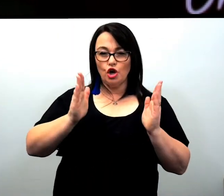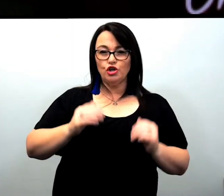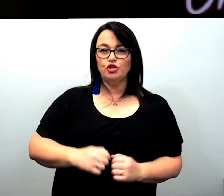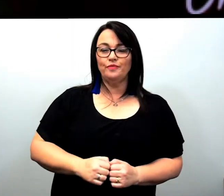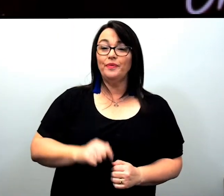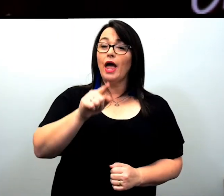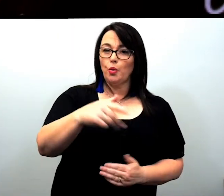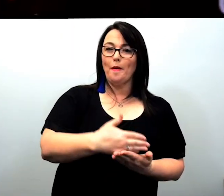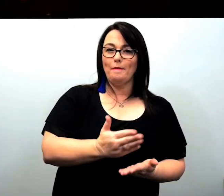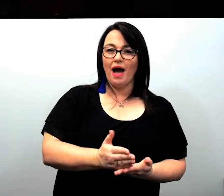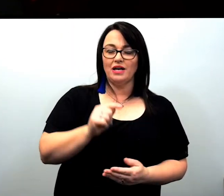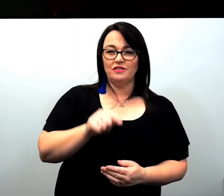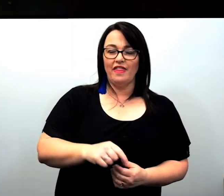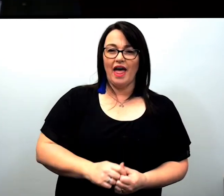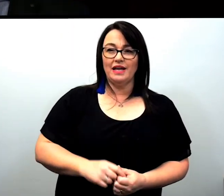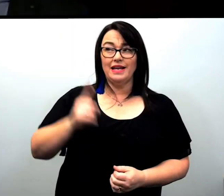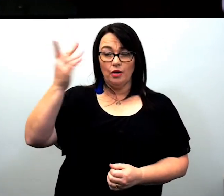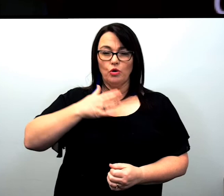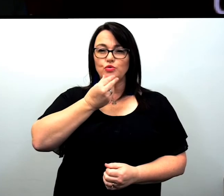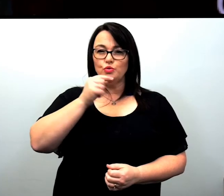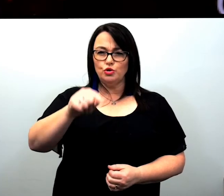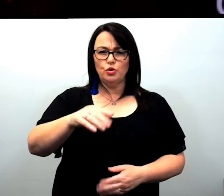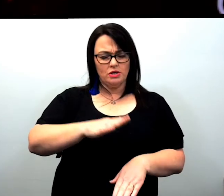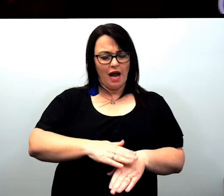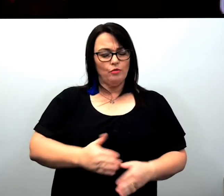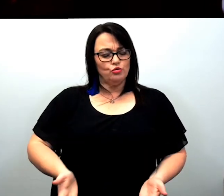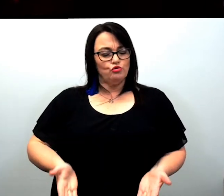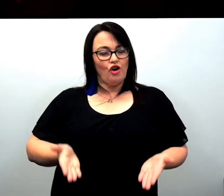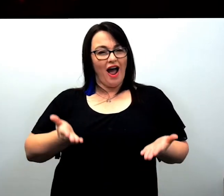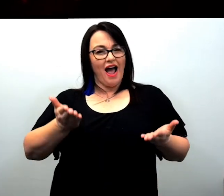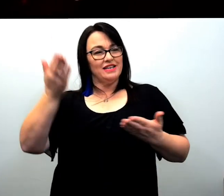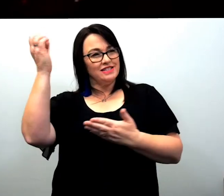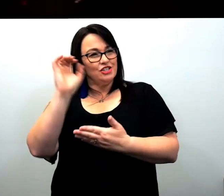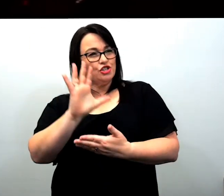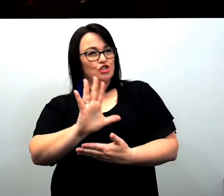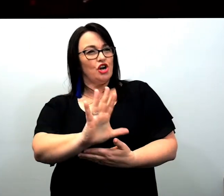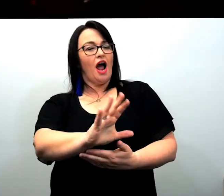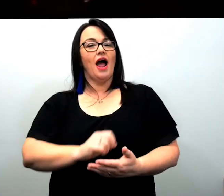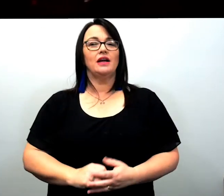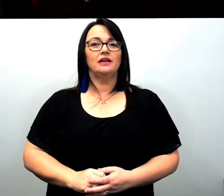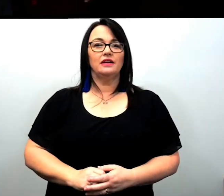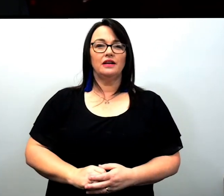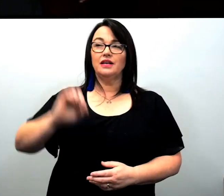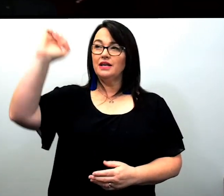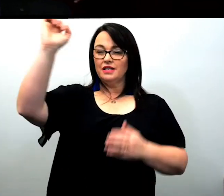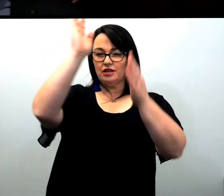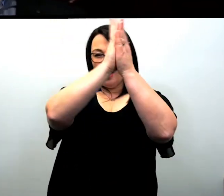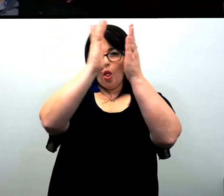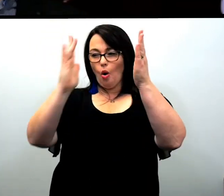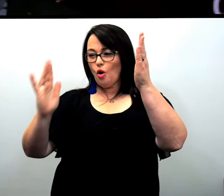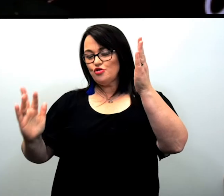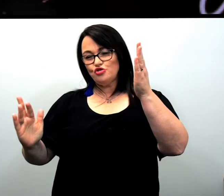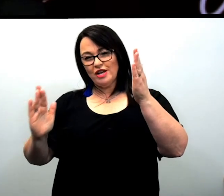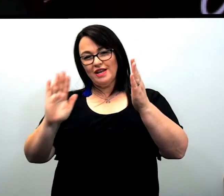It's time to arise. It's time to shine. For your light has come and the glory of the Lord has risen upon you. I want to tell you